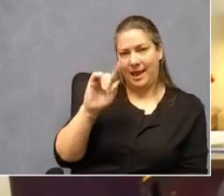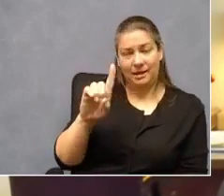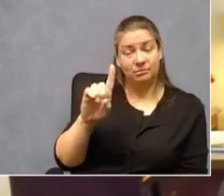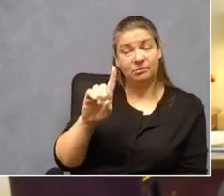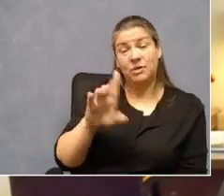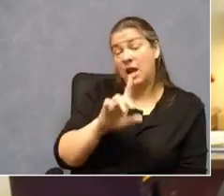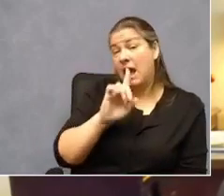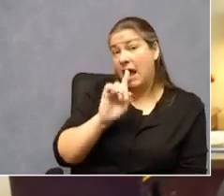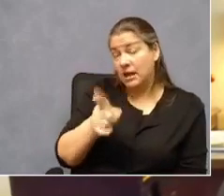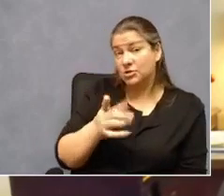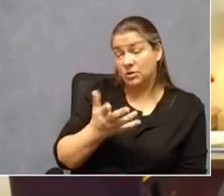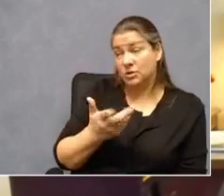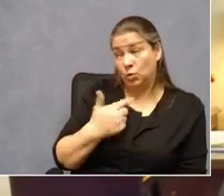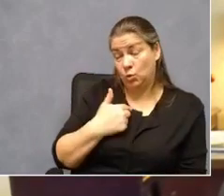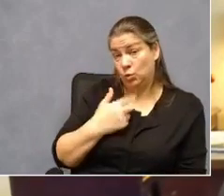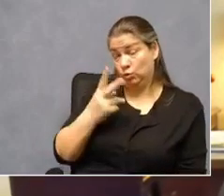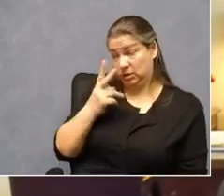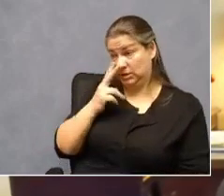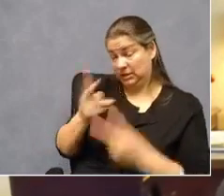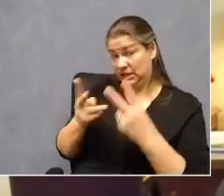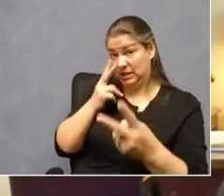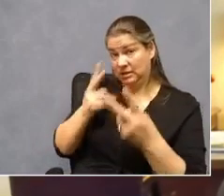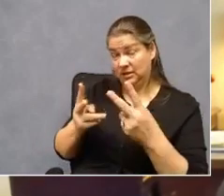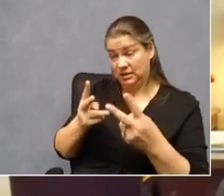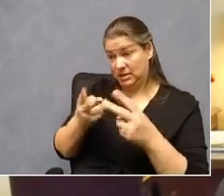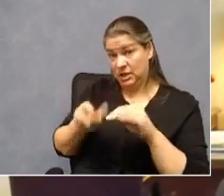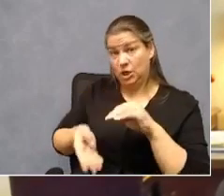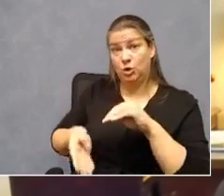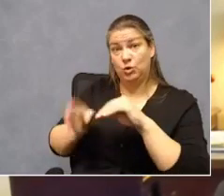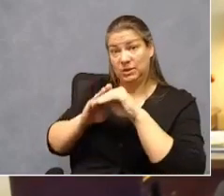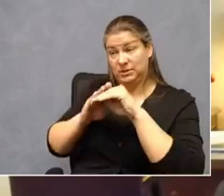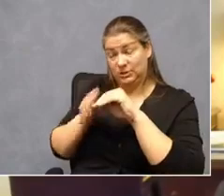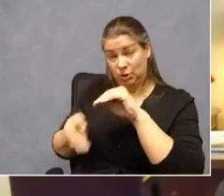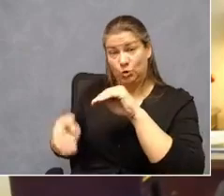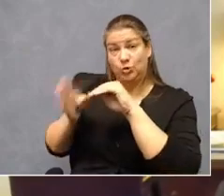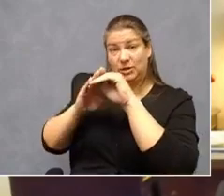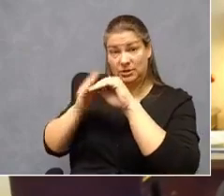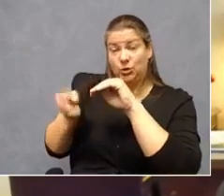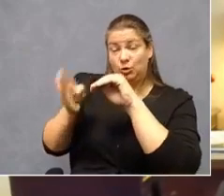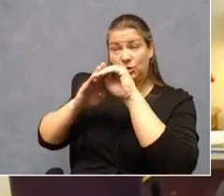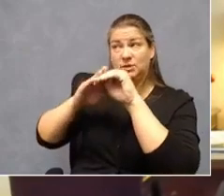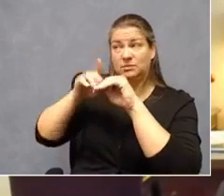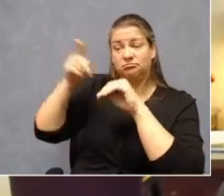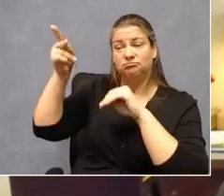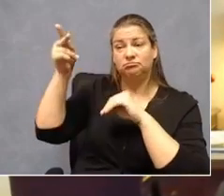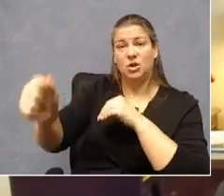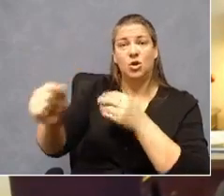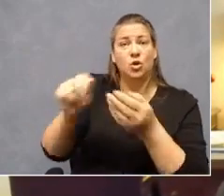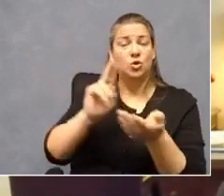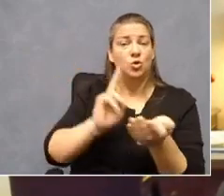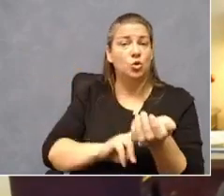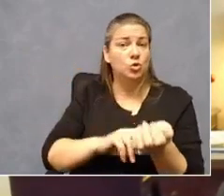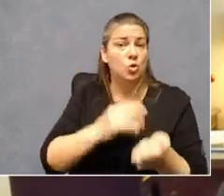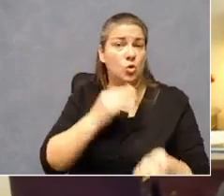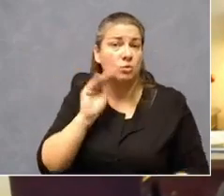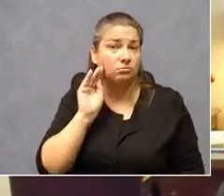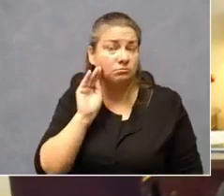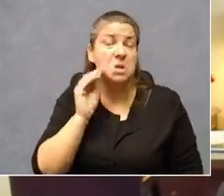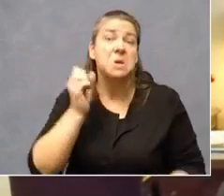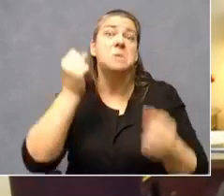an increase year over year for reimbursement to nursing facilities. There aren't a lot of facilities that can say